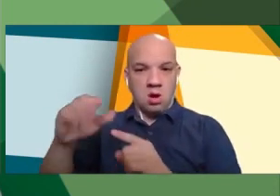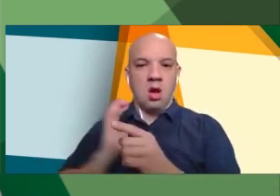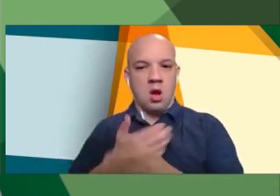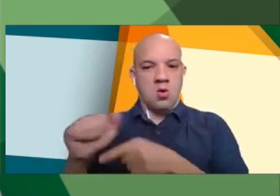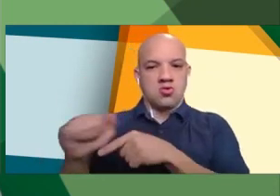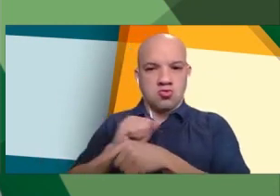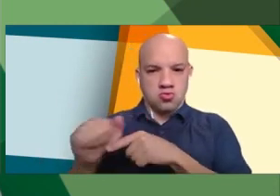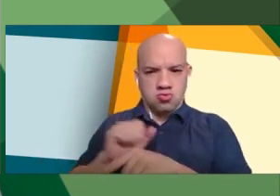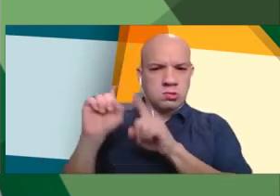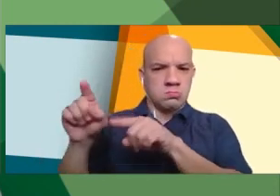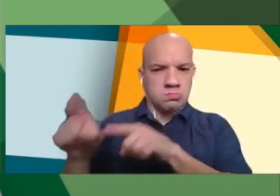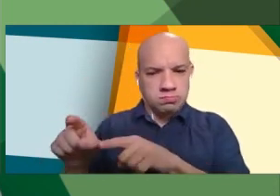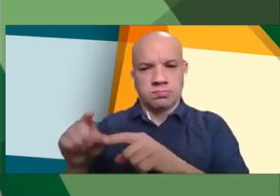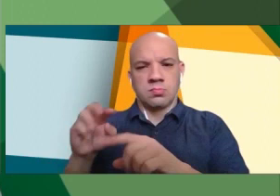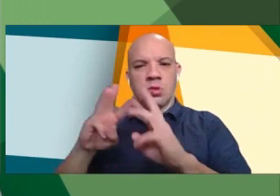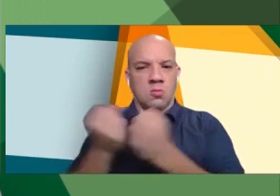trainings and our workshops.